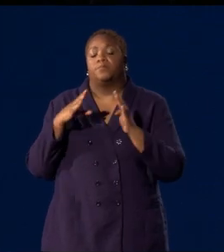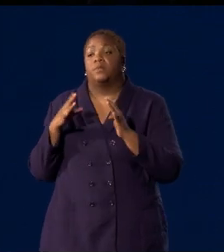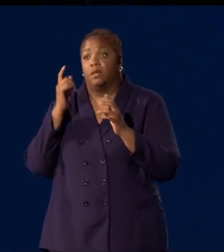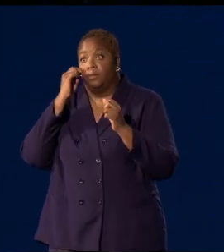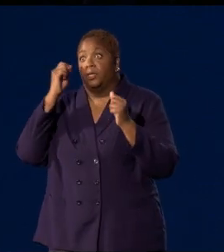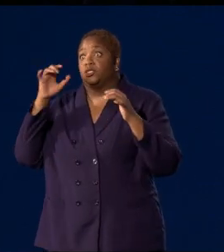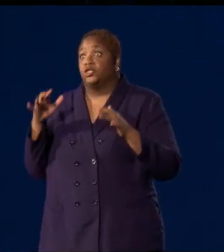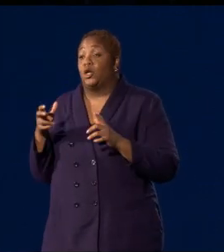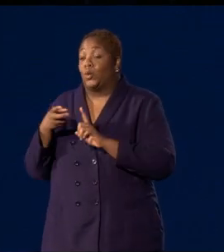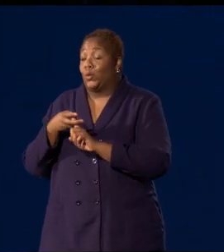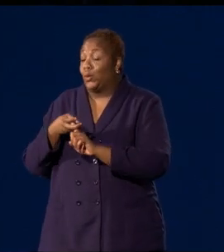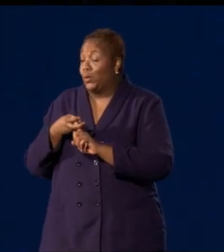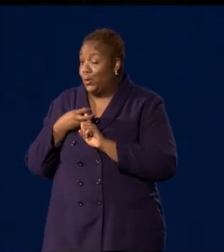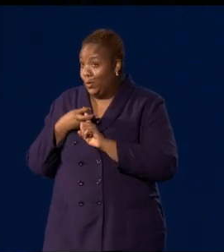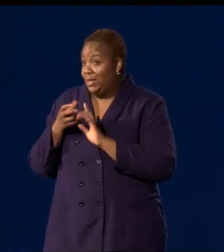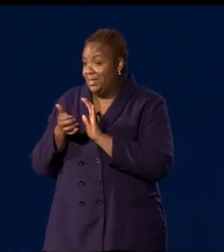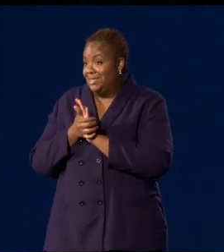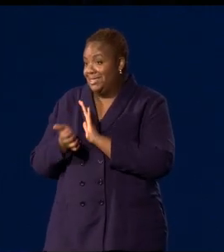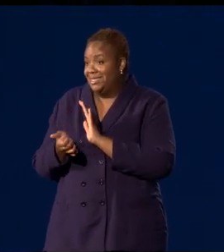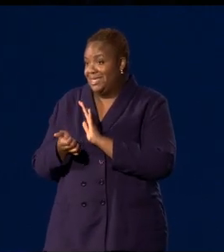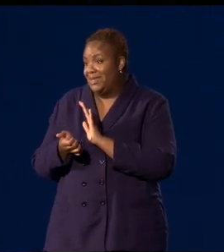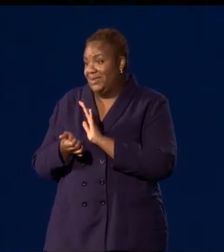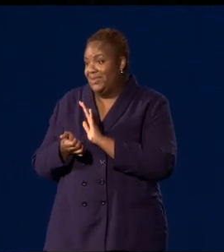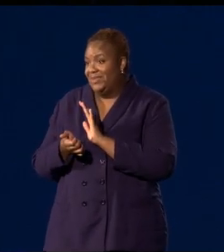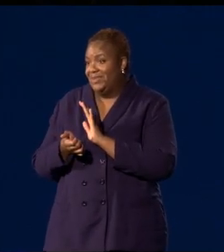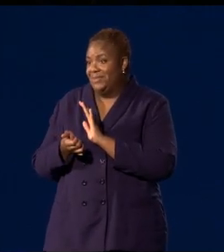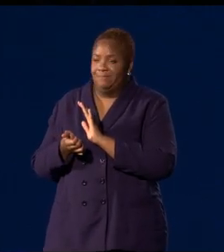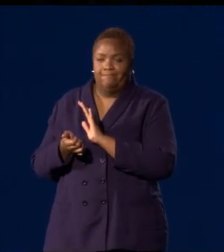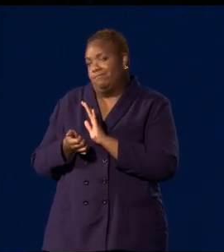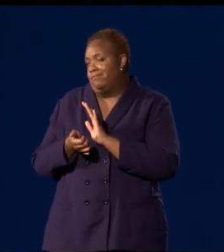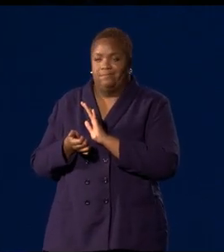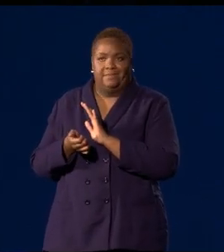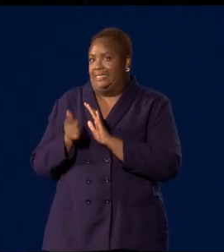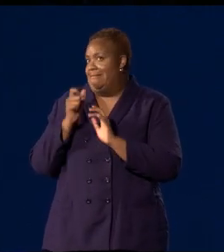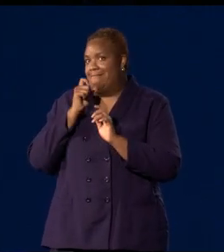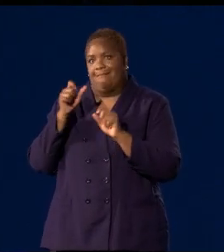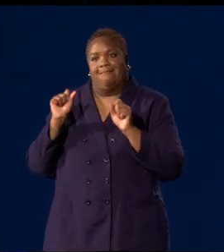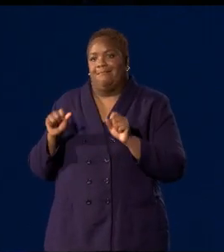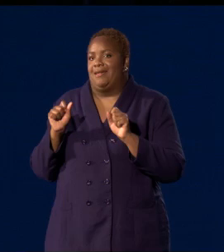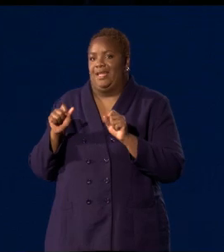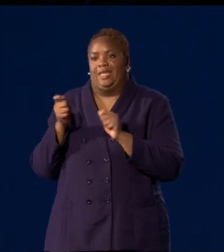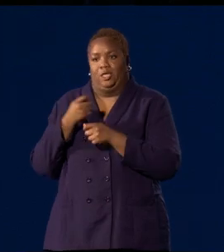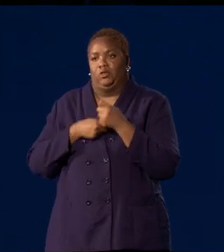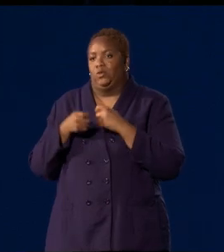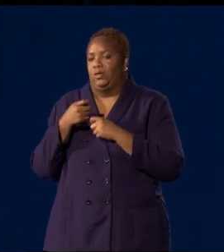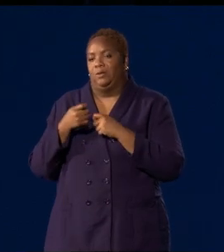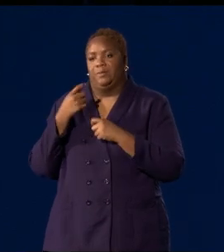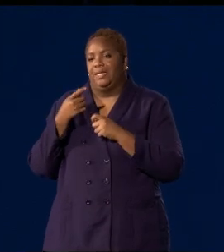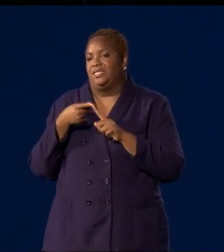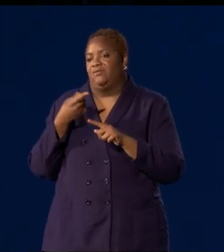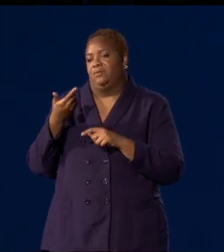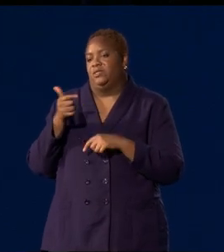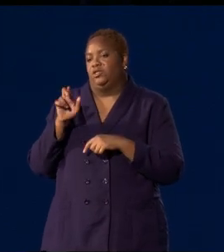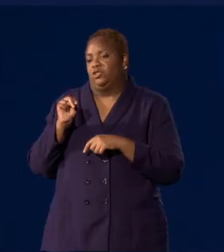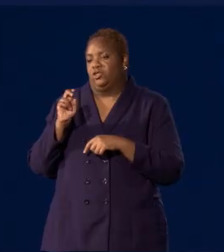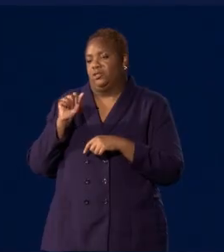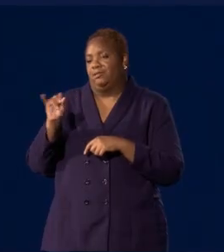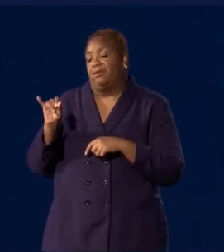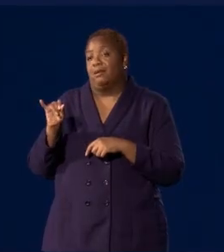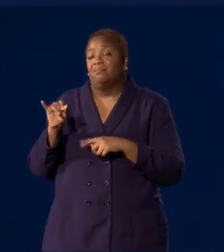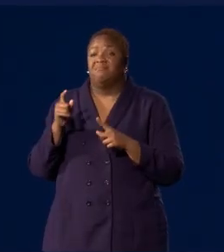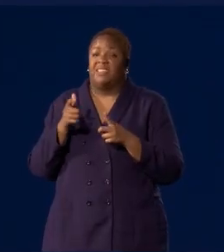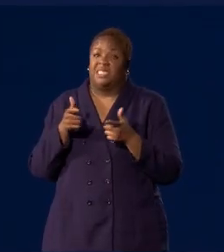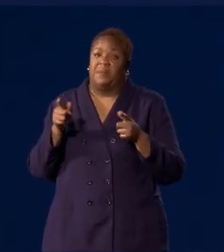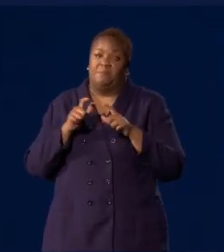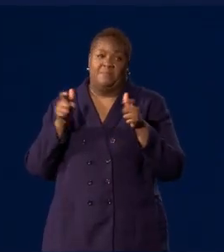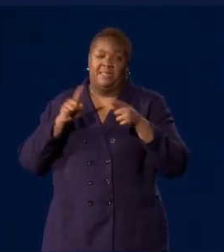shockingly recruiting as a skill of recruiter jobs is not very likely to be replaced by GenAI. So that makes a really big